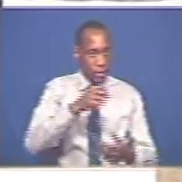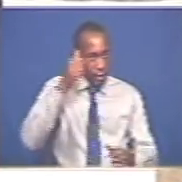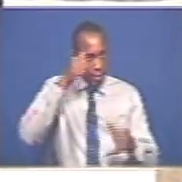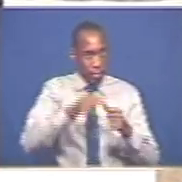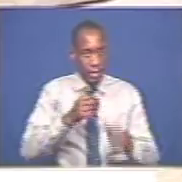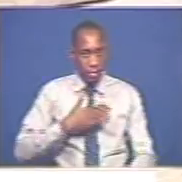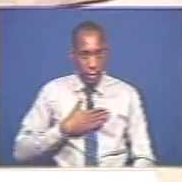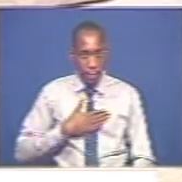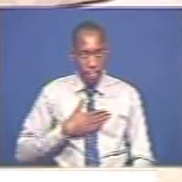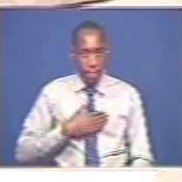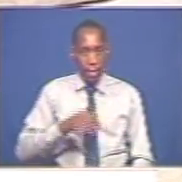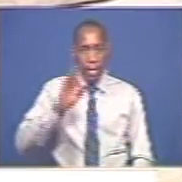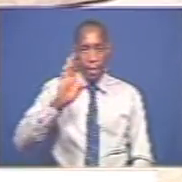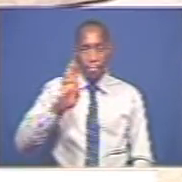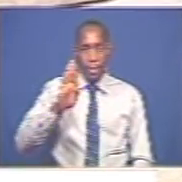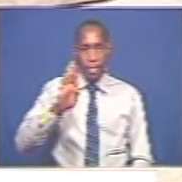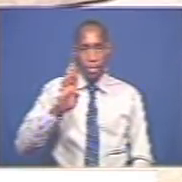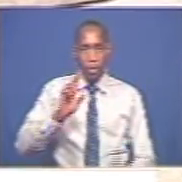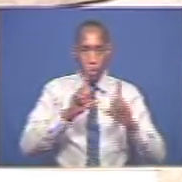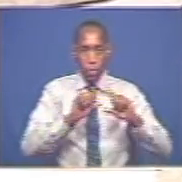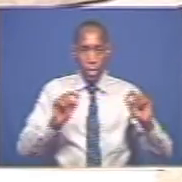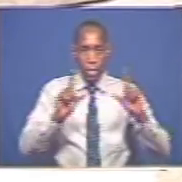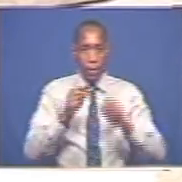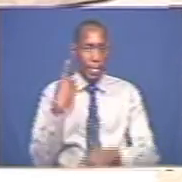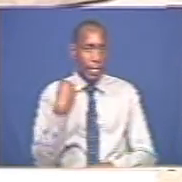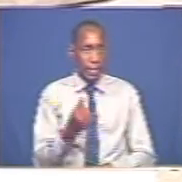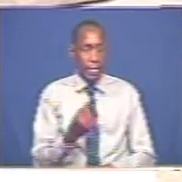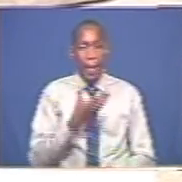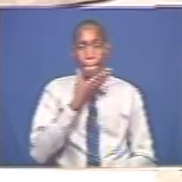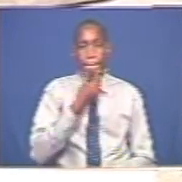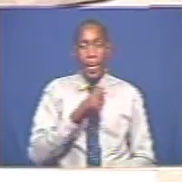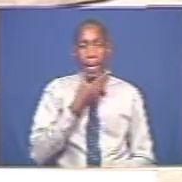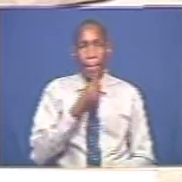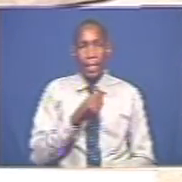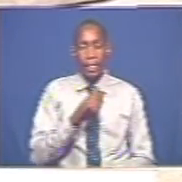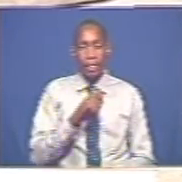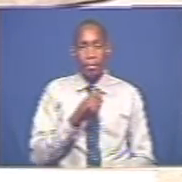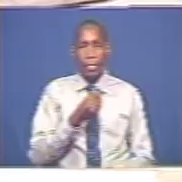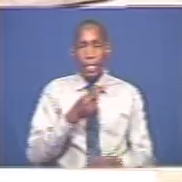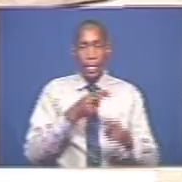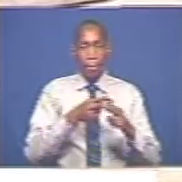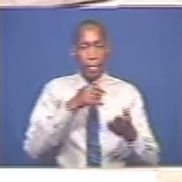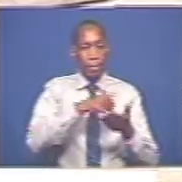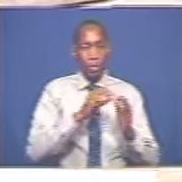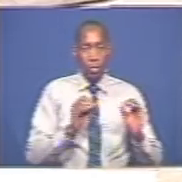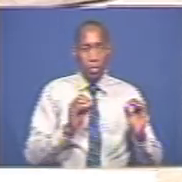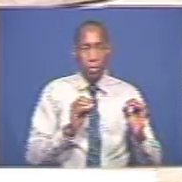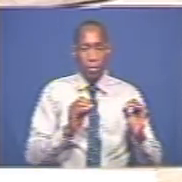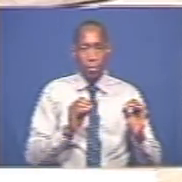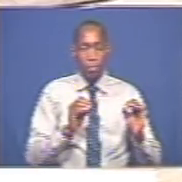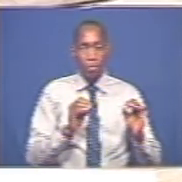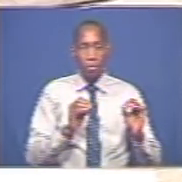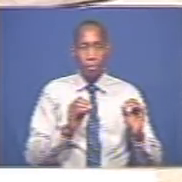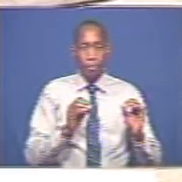this Facebook post last, I think yesterday. There's a gentleman, we won't mention his name obviously because of the sensitivities of family and stuff like